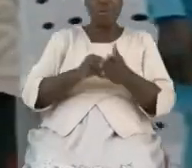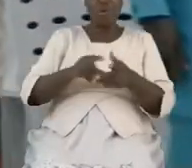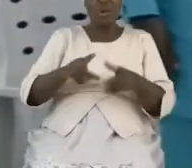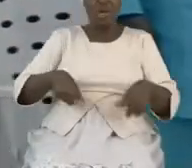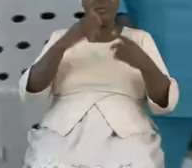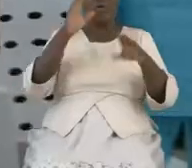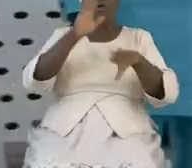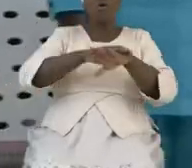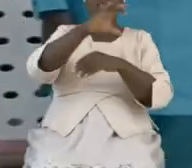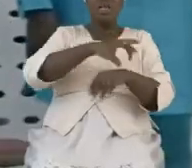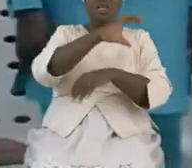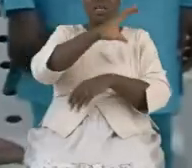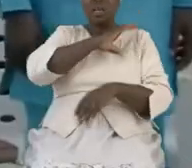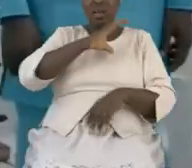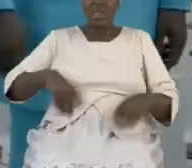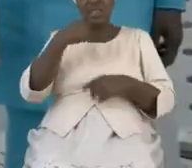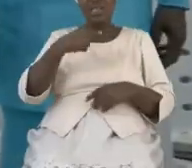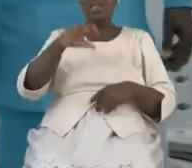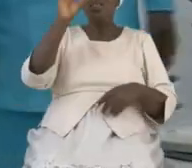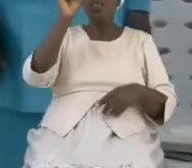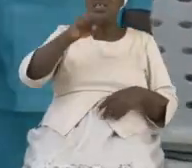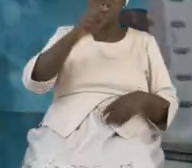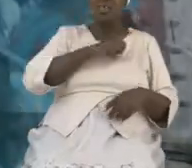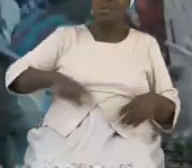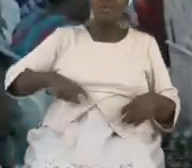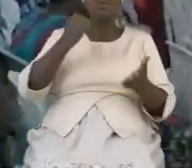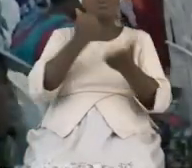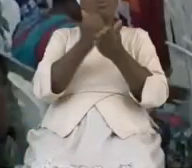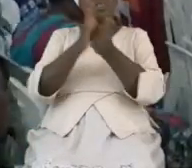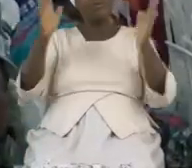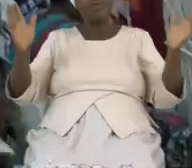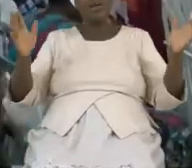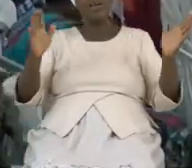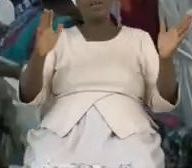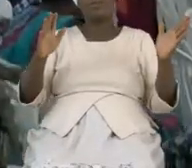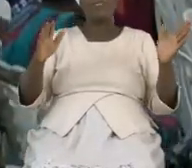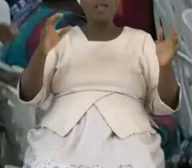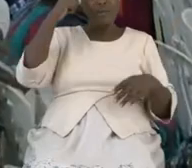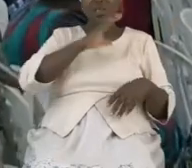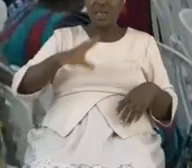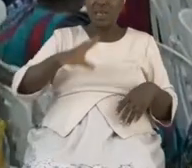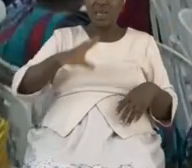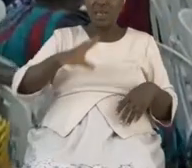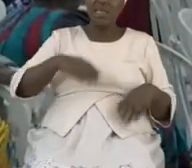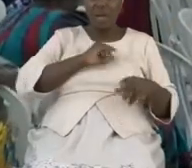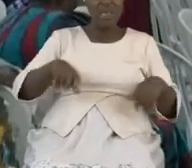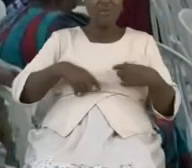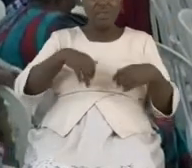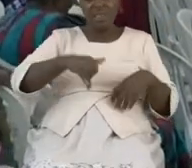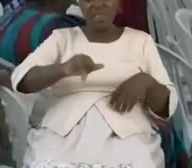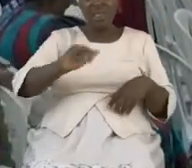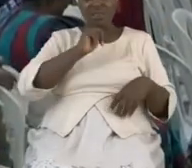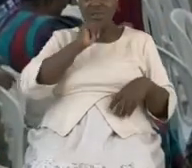Lord, crucified with Christ. Now I live, yet not I live by